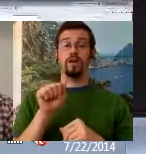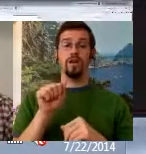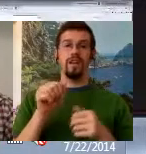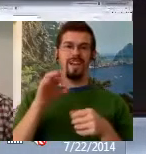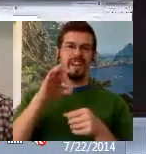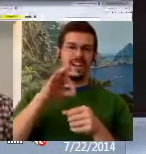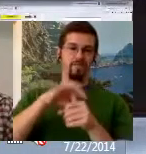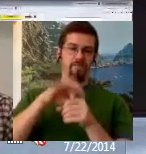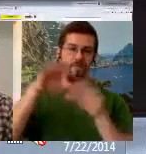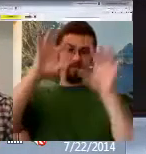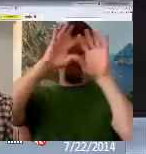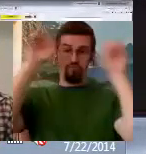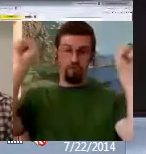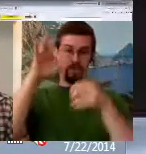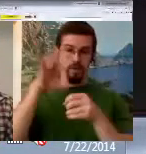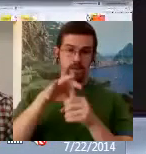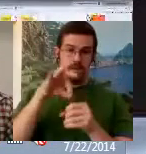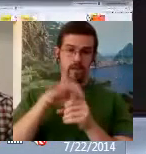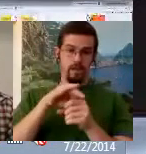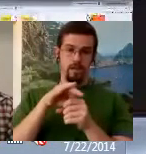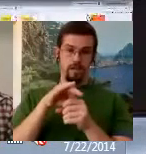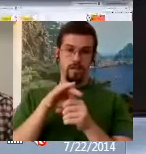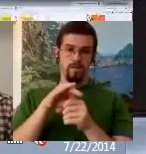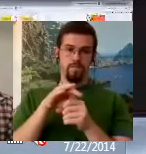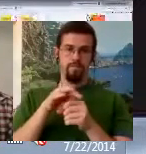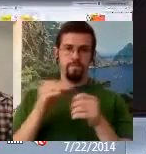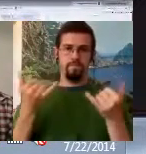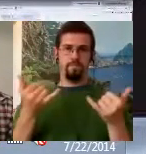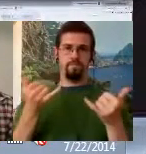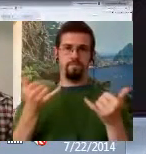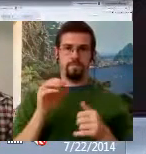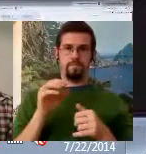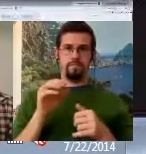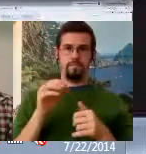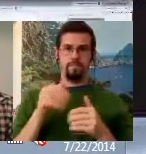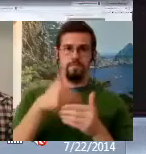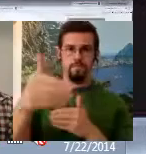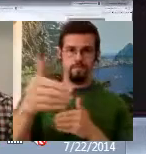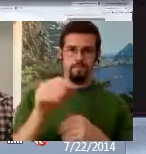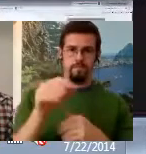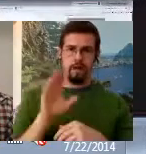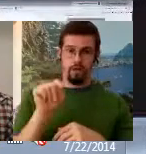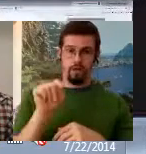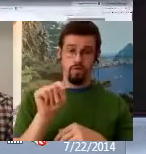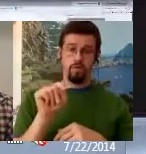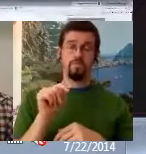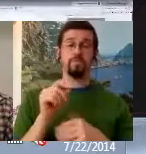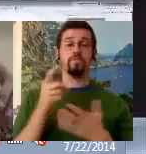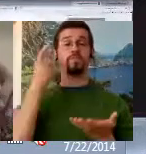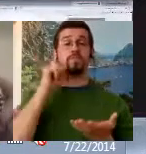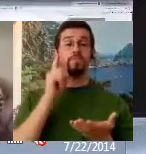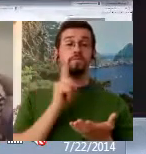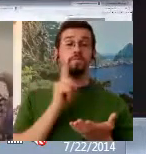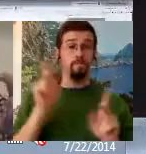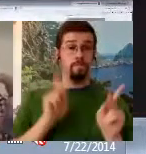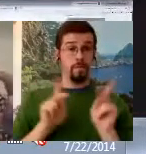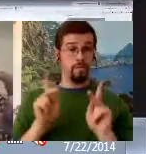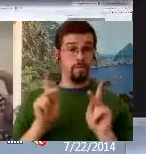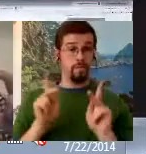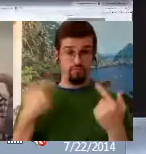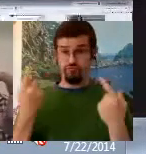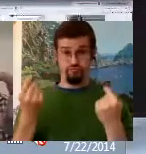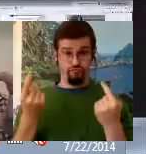presidential elections, which will be done on October. And so as for the deaf people, I made a